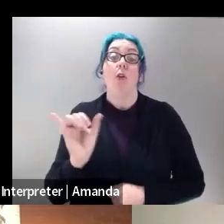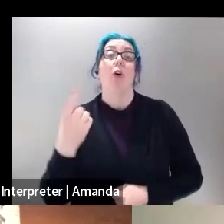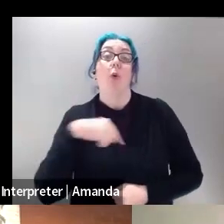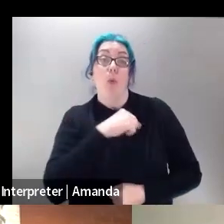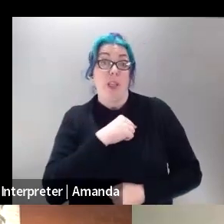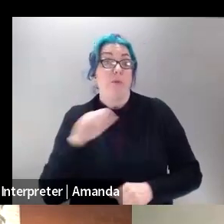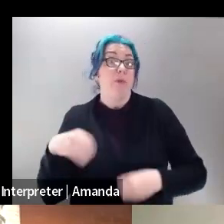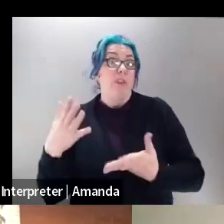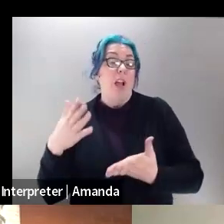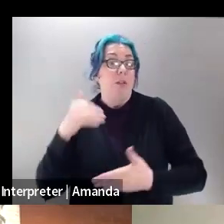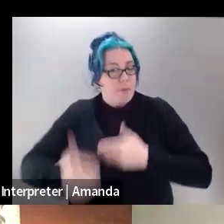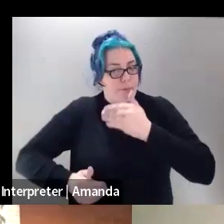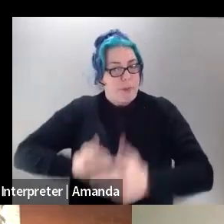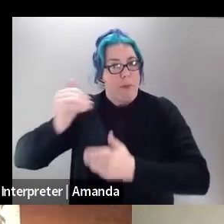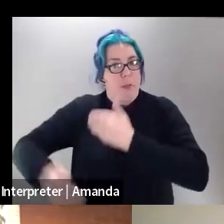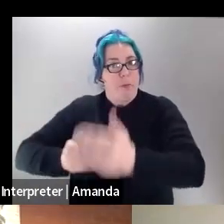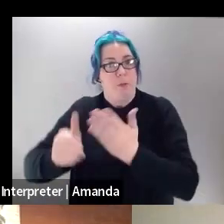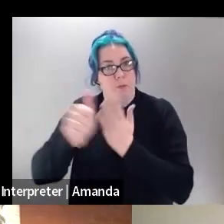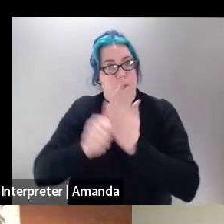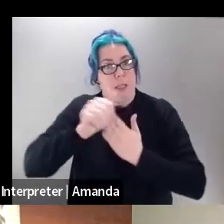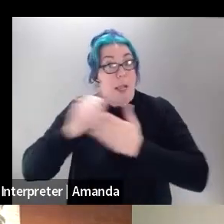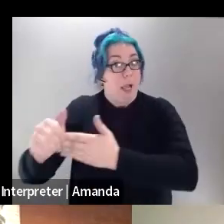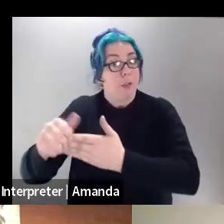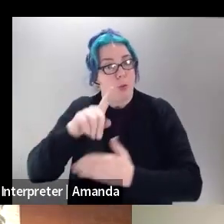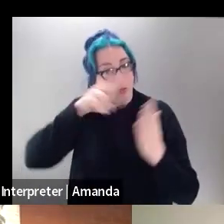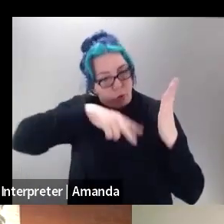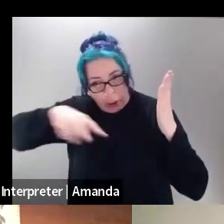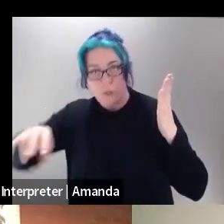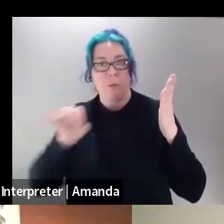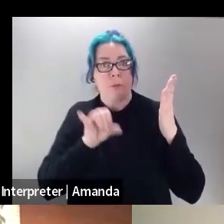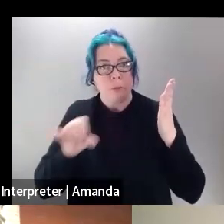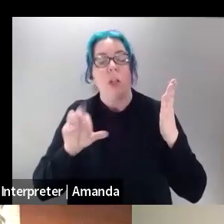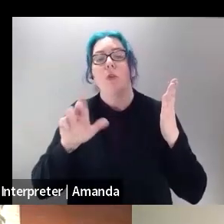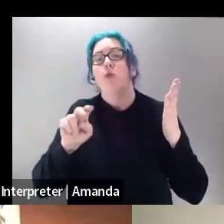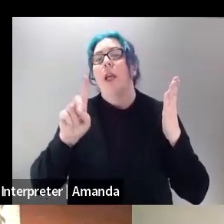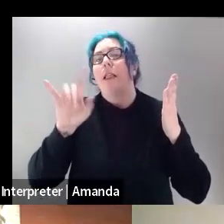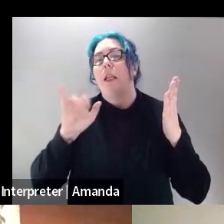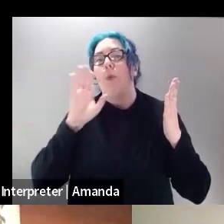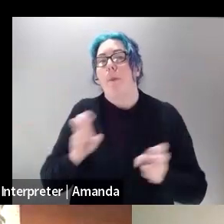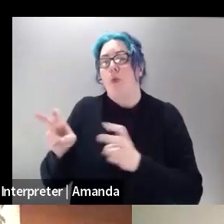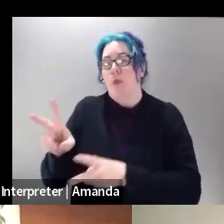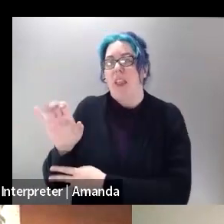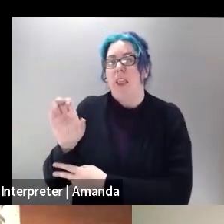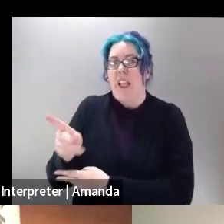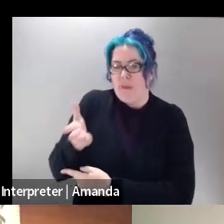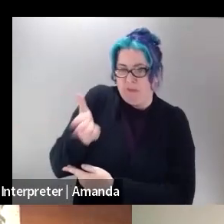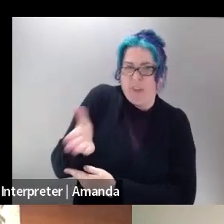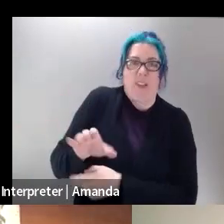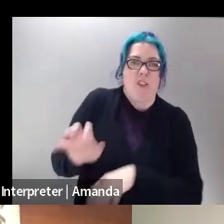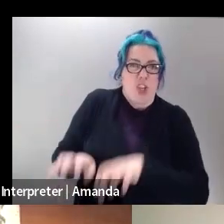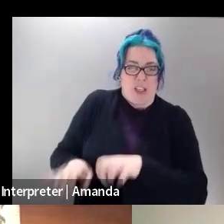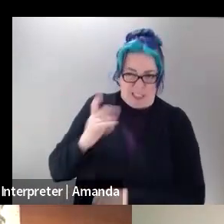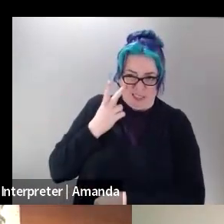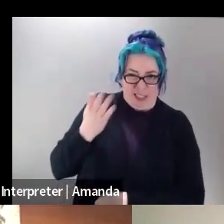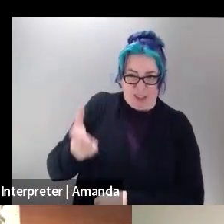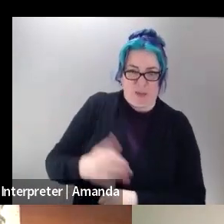Now, I wasn't able to find like the ultimate history article or Wikipedia article about the origins and history